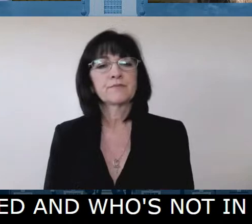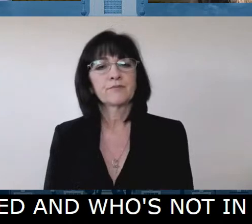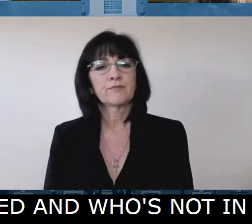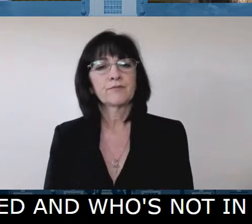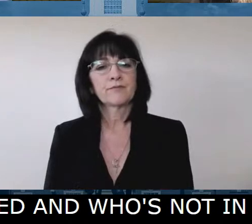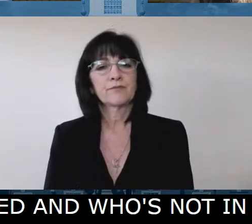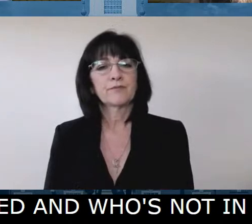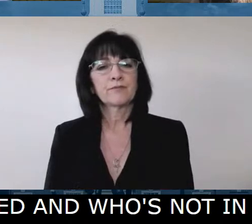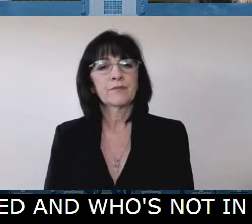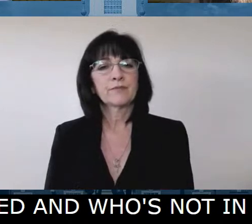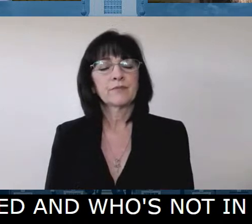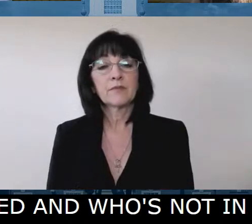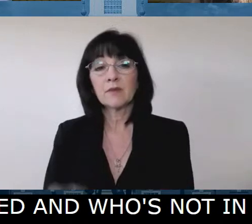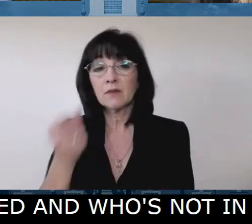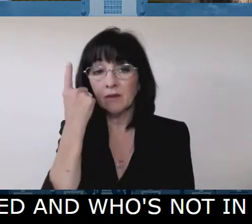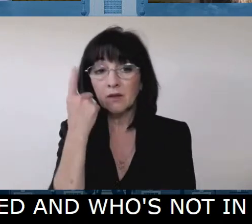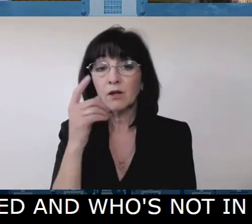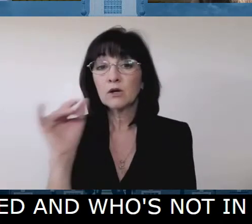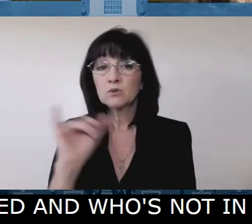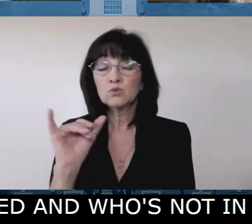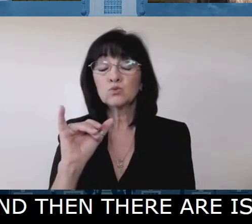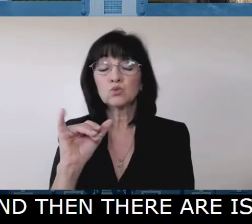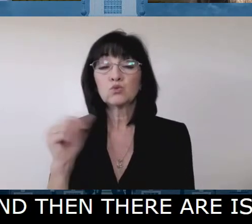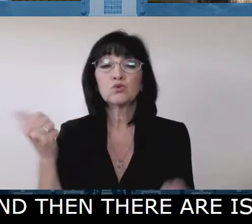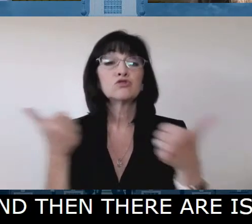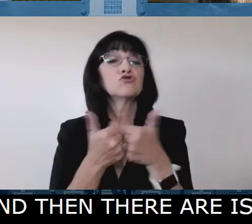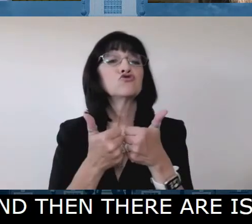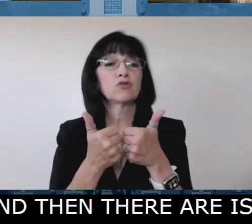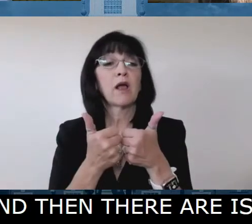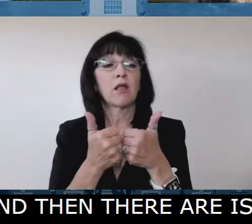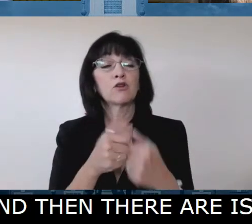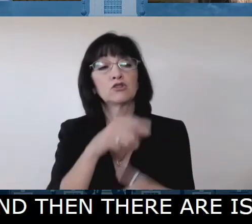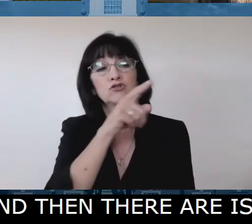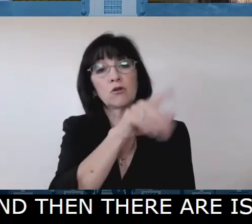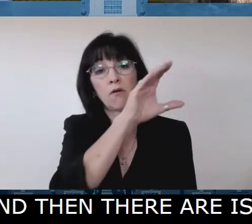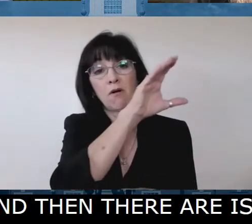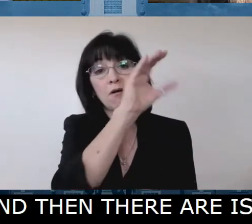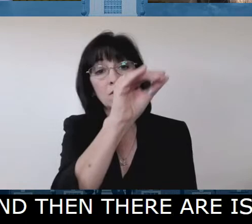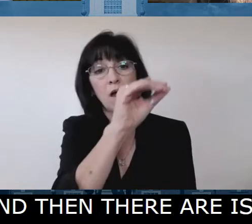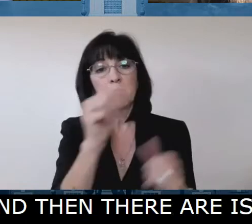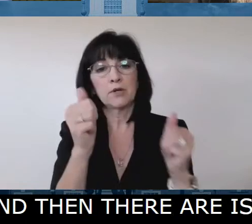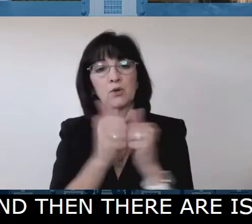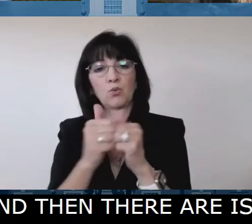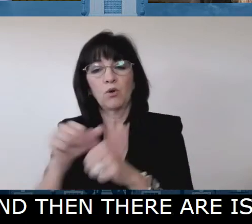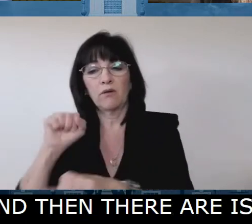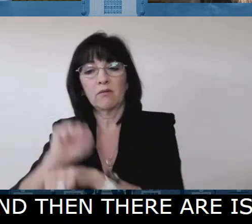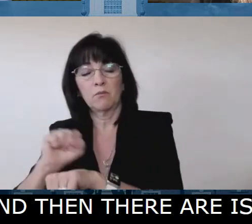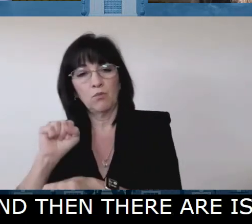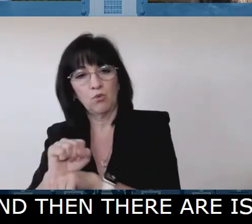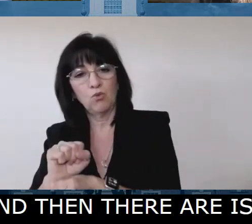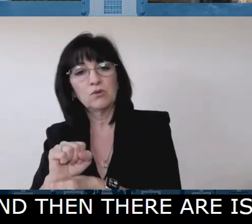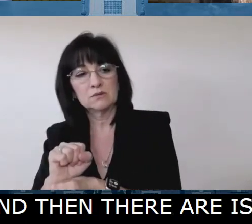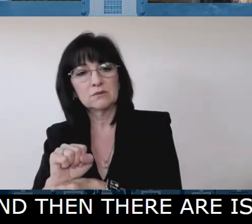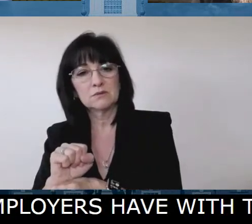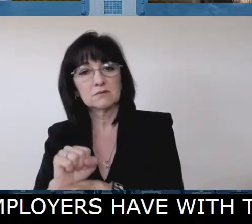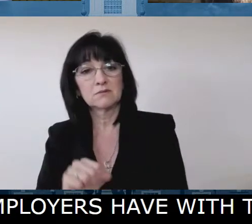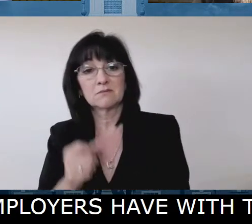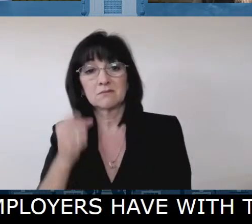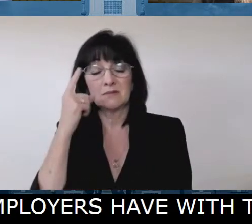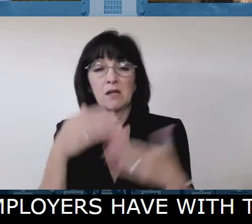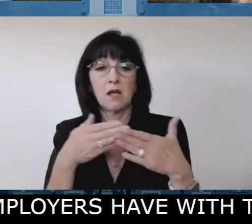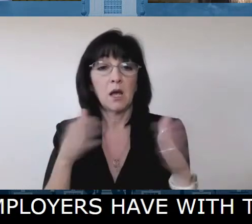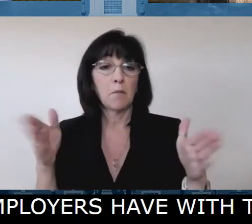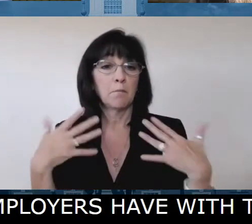relationships that employers have with their employees. We have public health powers